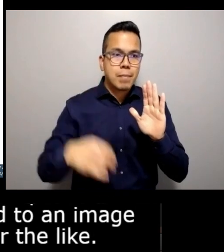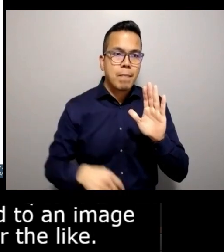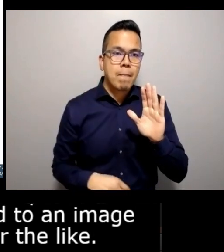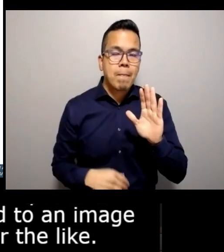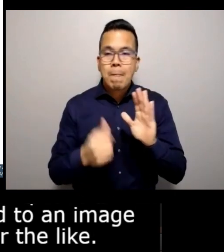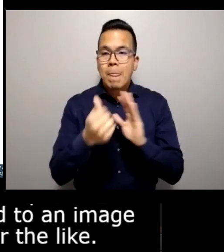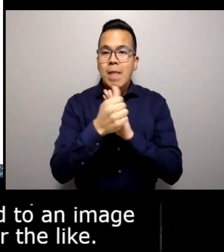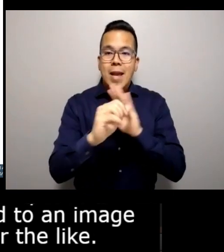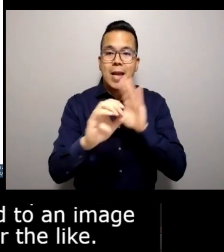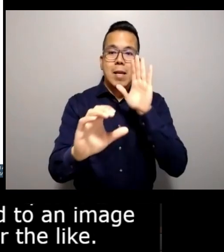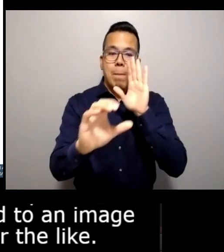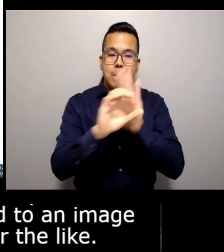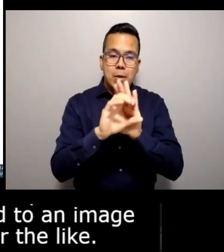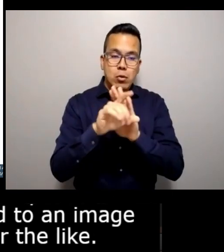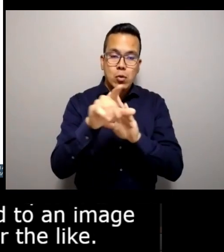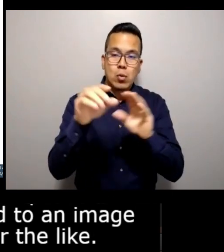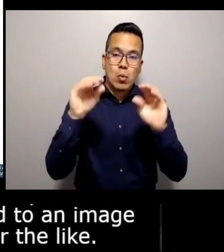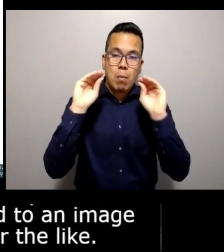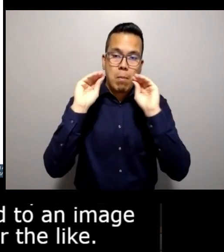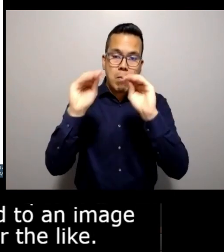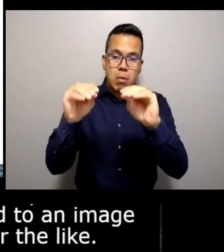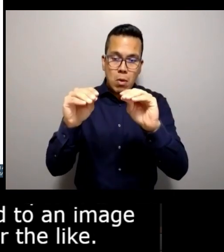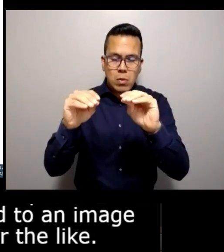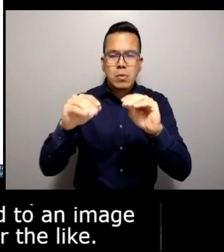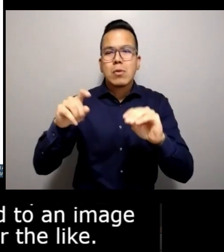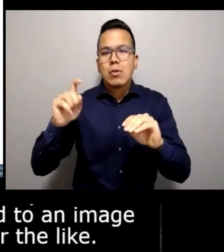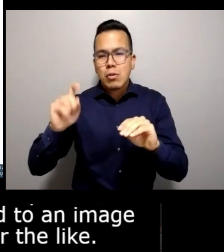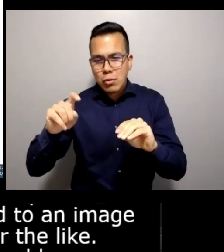communication should be alt tagged.